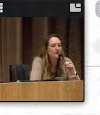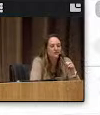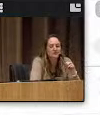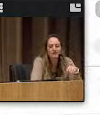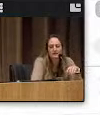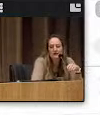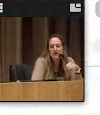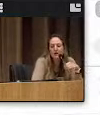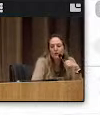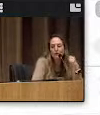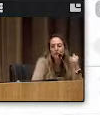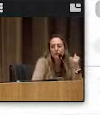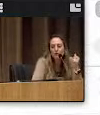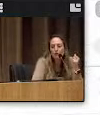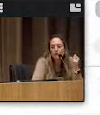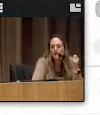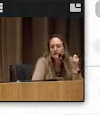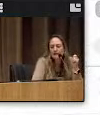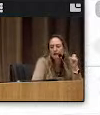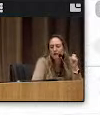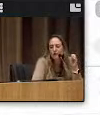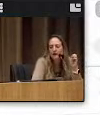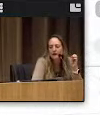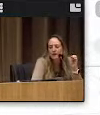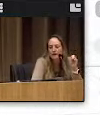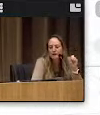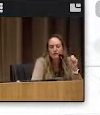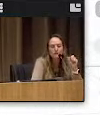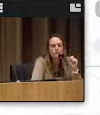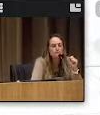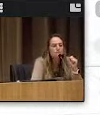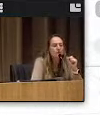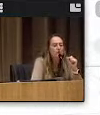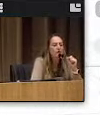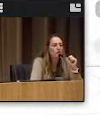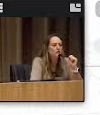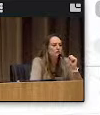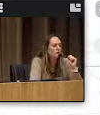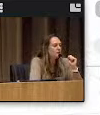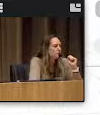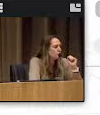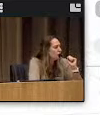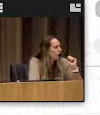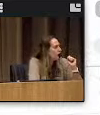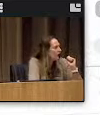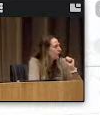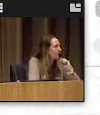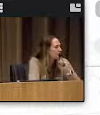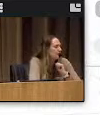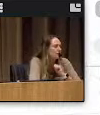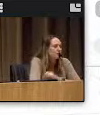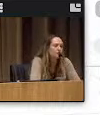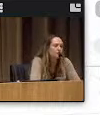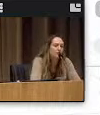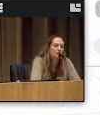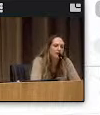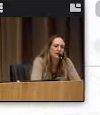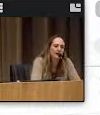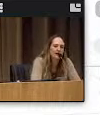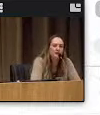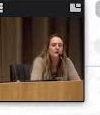ICUs. Of course, in months, we had very bad numbers. About the half of the year